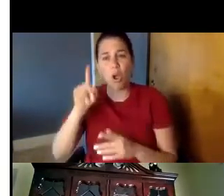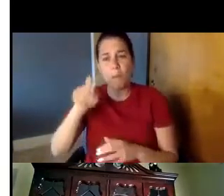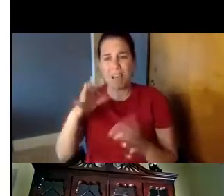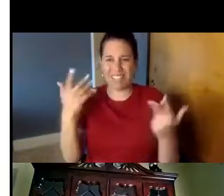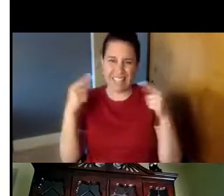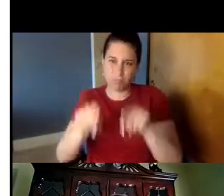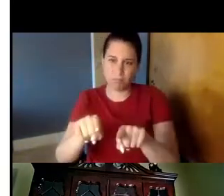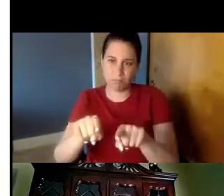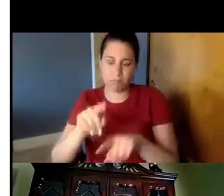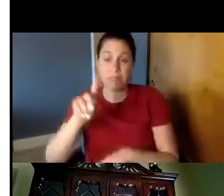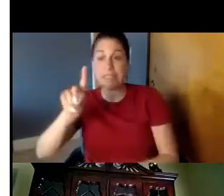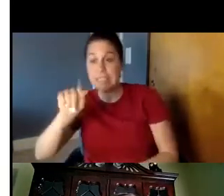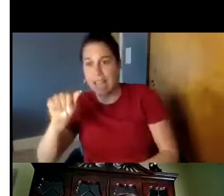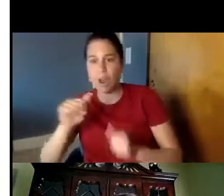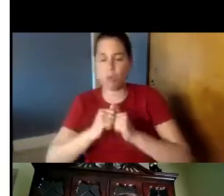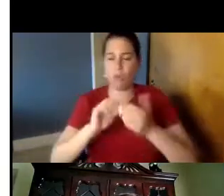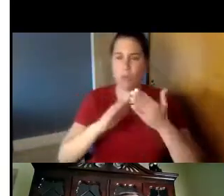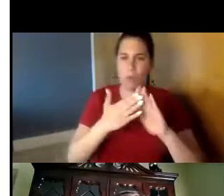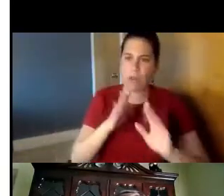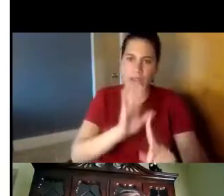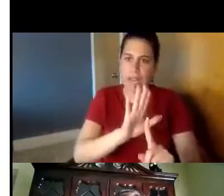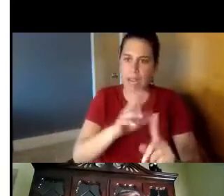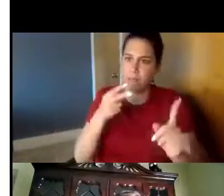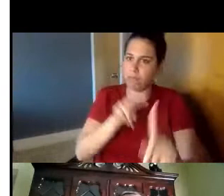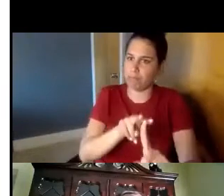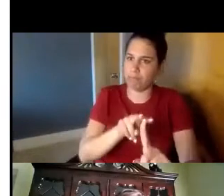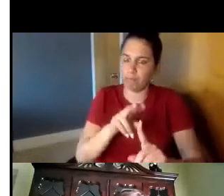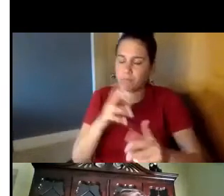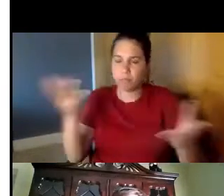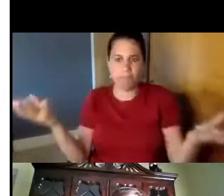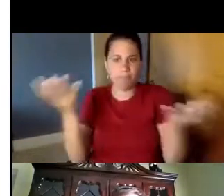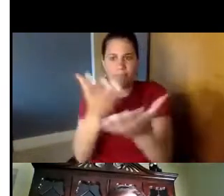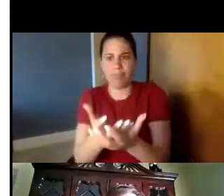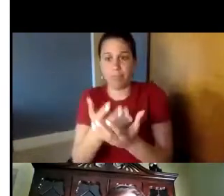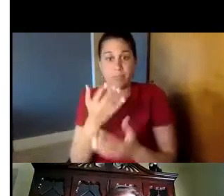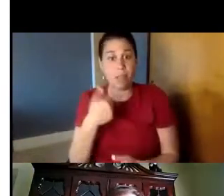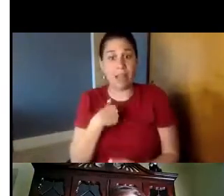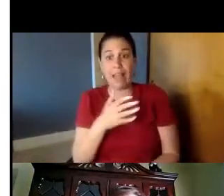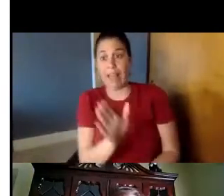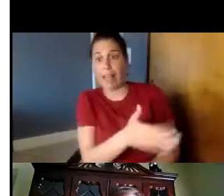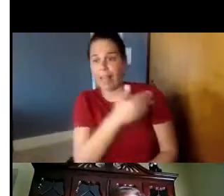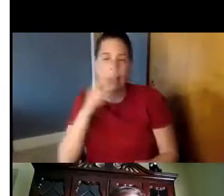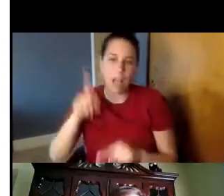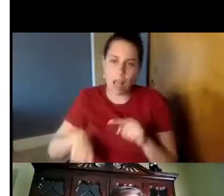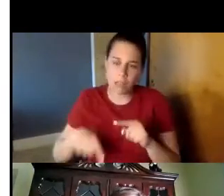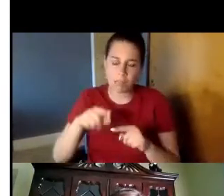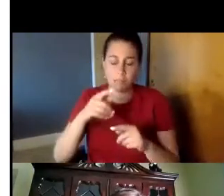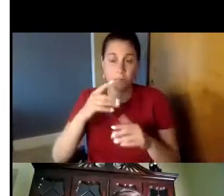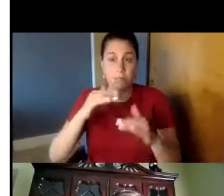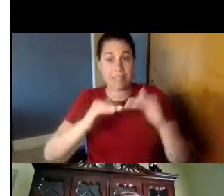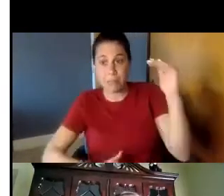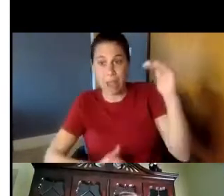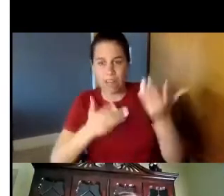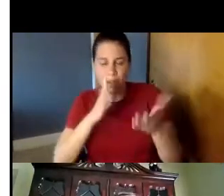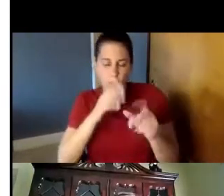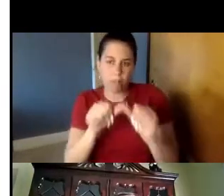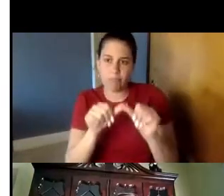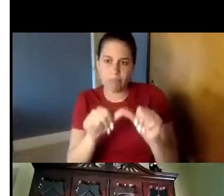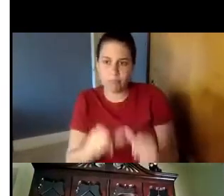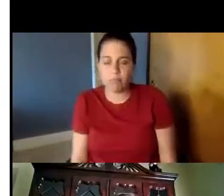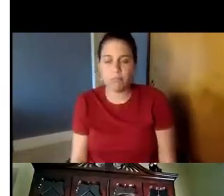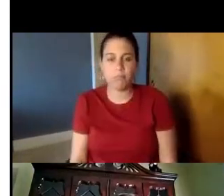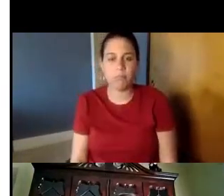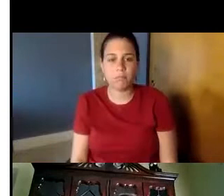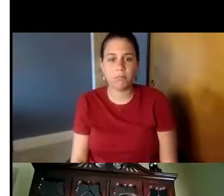data with community voices if we really want to be able to fully assess and address cancer-related disparities. So before I start, I want to